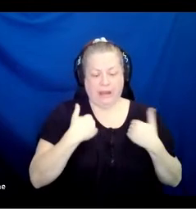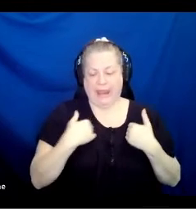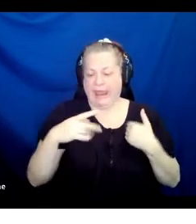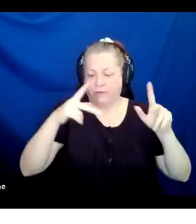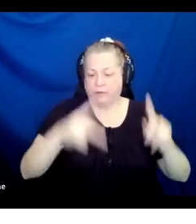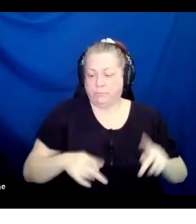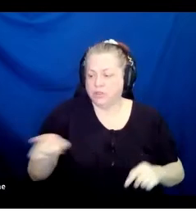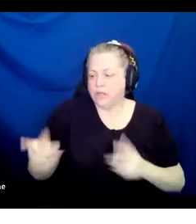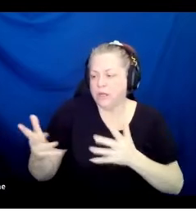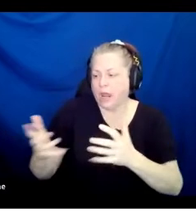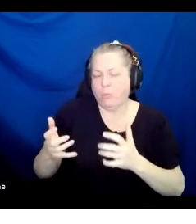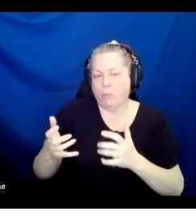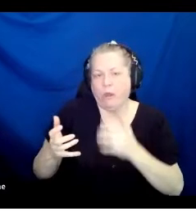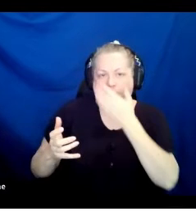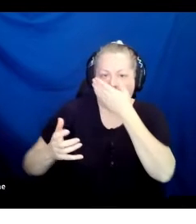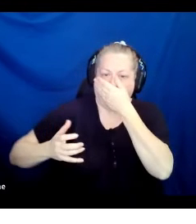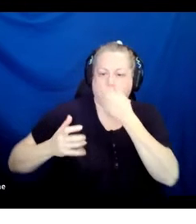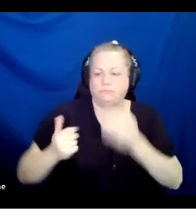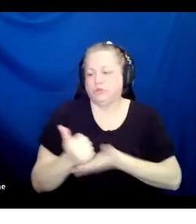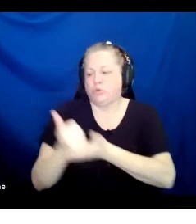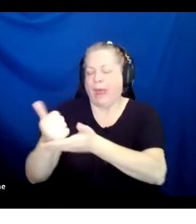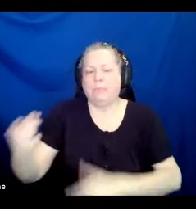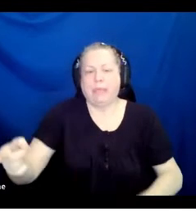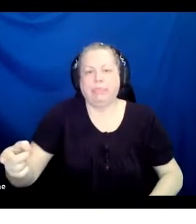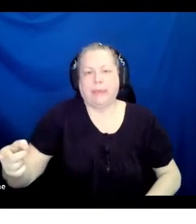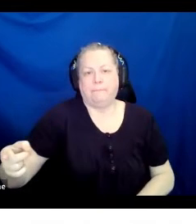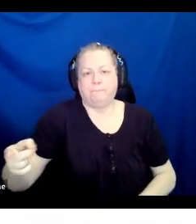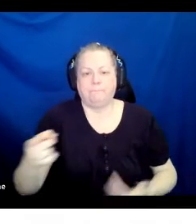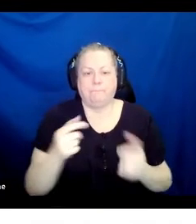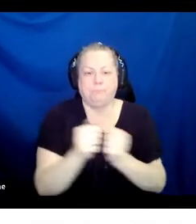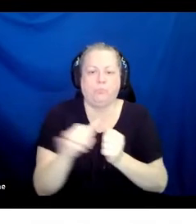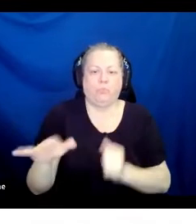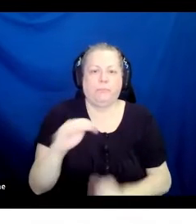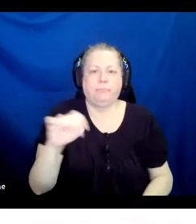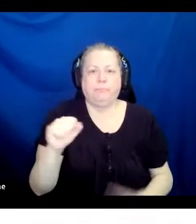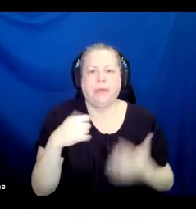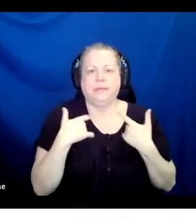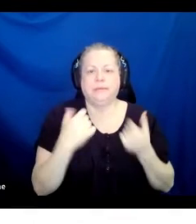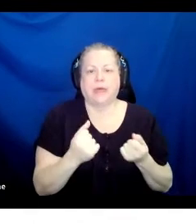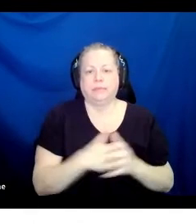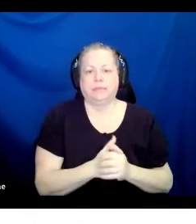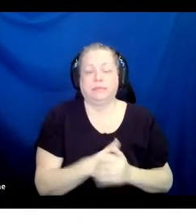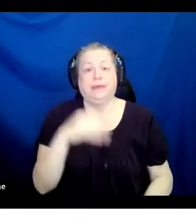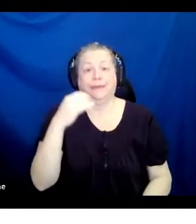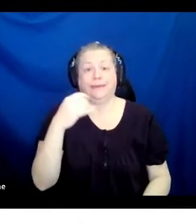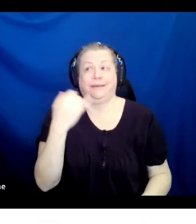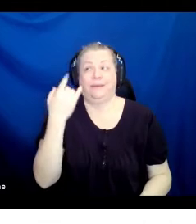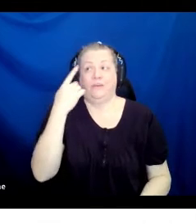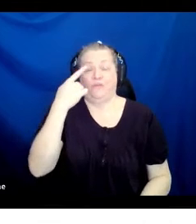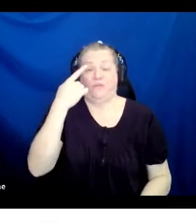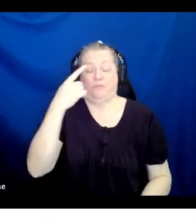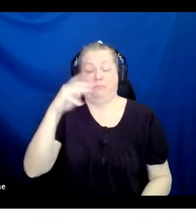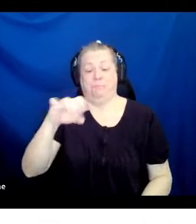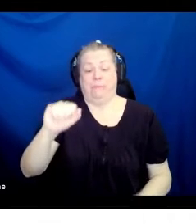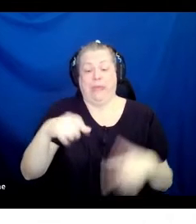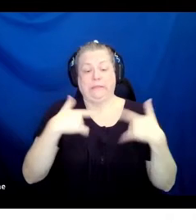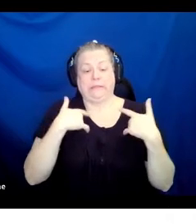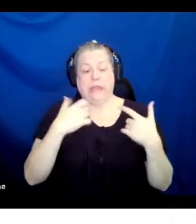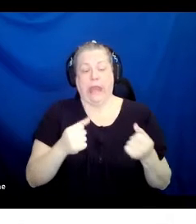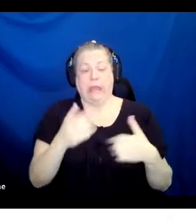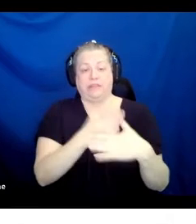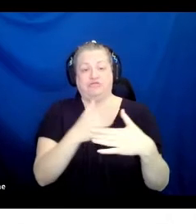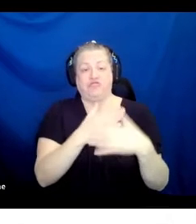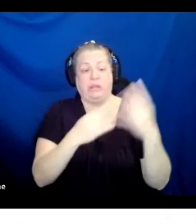they would like to help assist them with managing their MassHealth. And in order for MassHealth to be able to share information